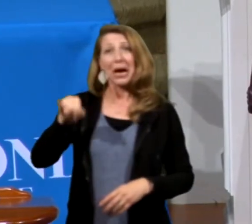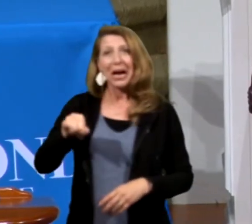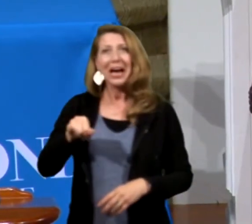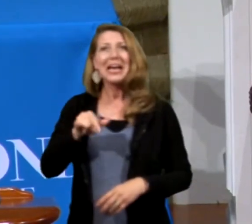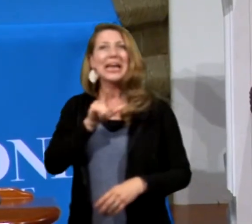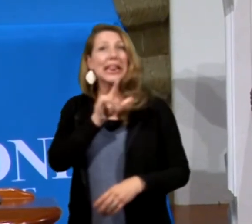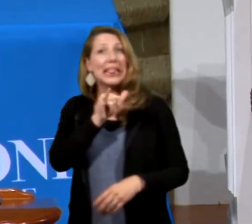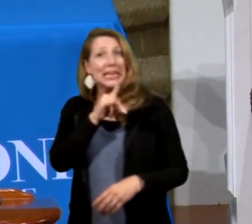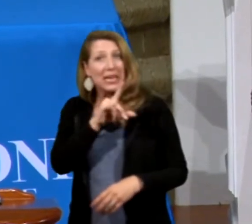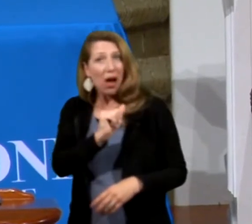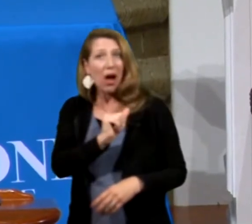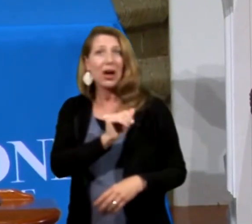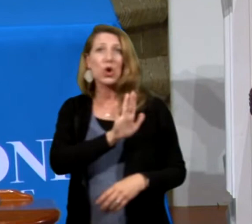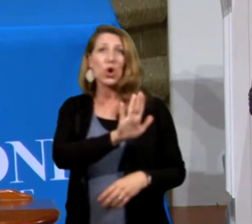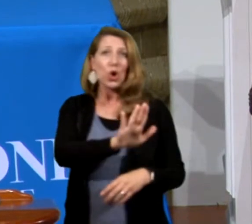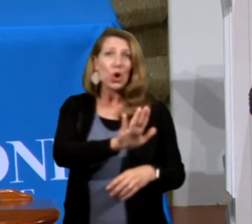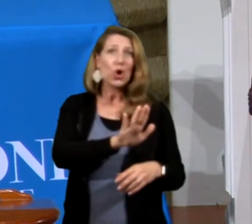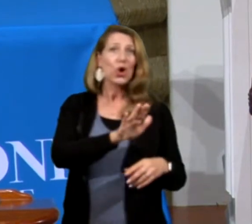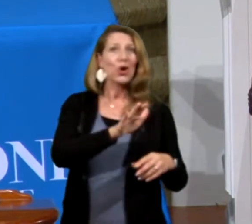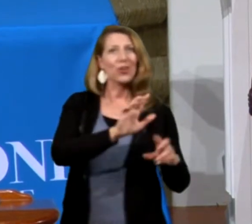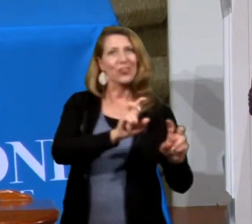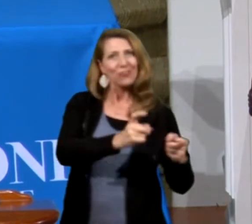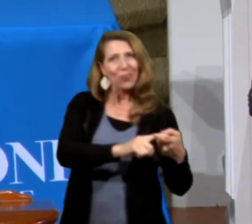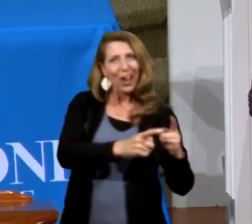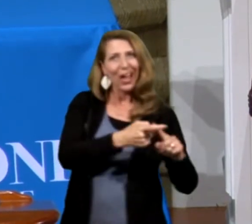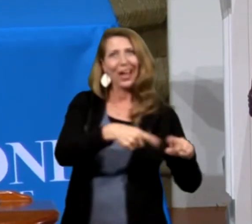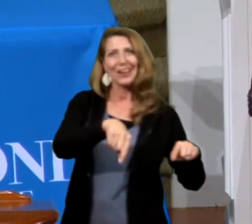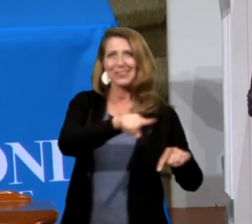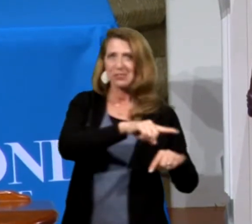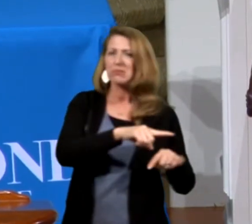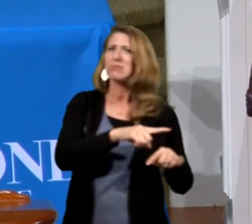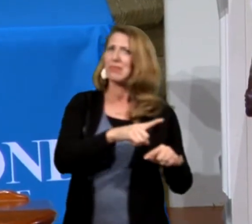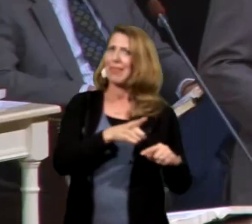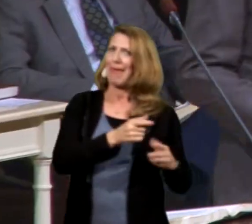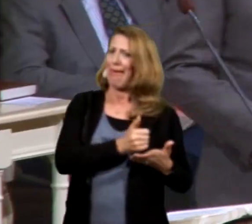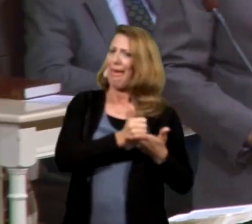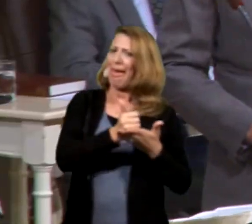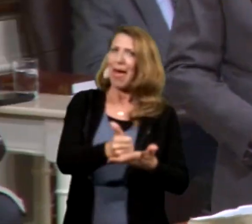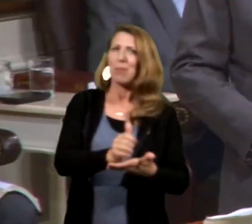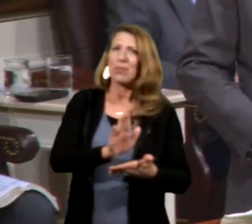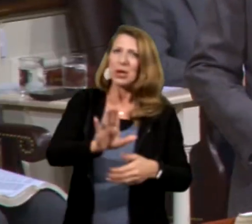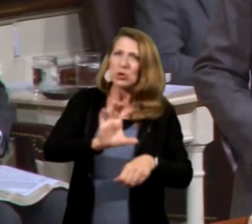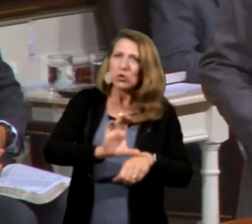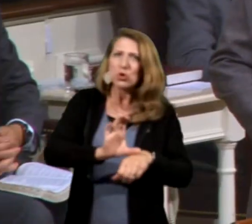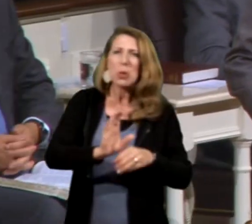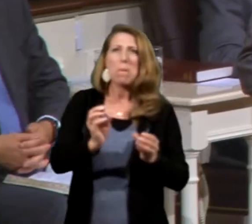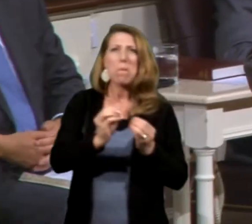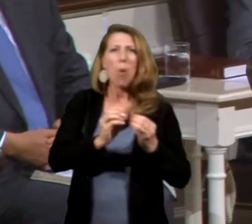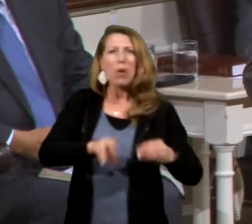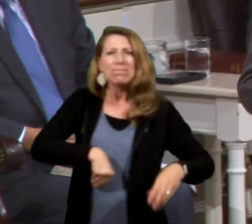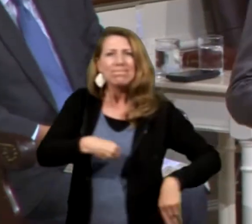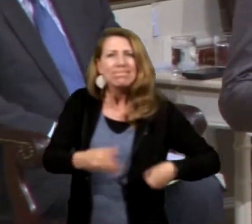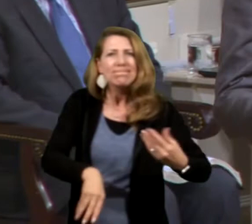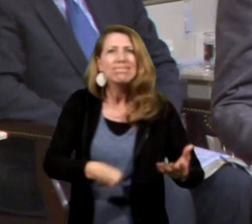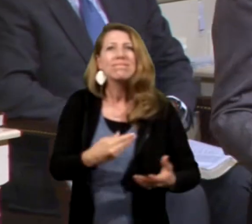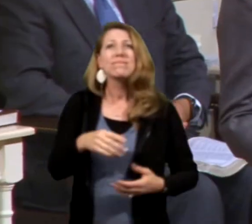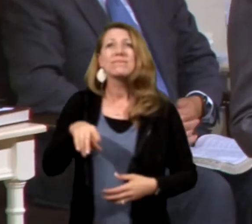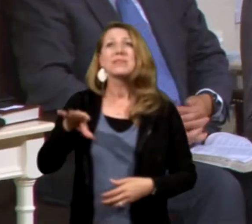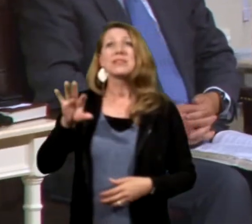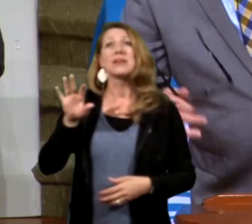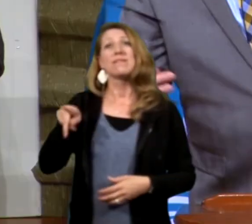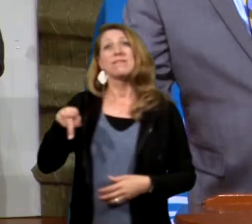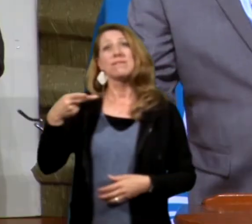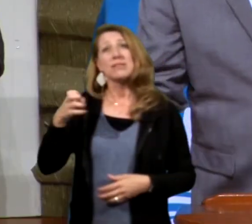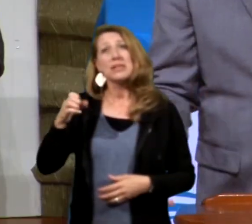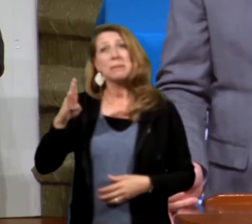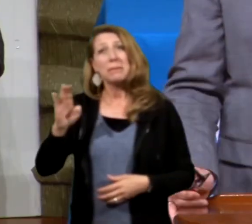girlfriends, no doubt, were very instrumental in making that one of the more giving churches in the New Testament. Phoebe,